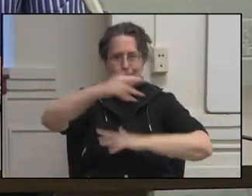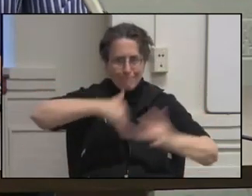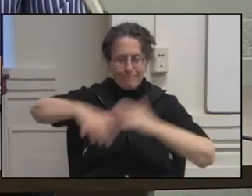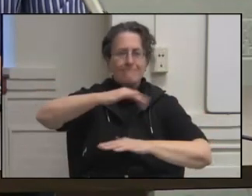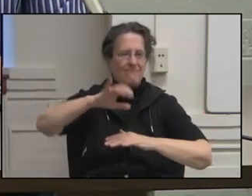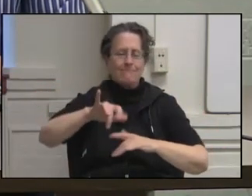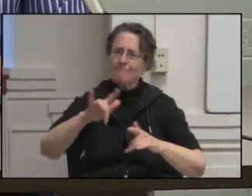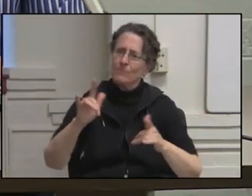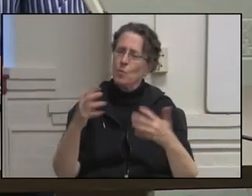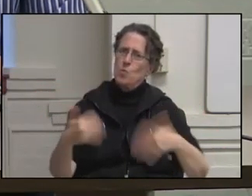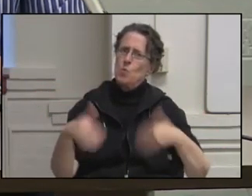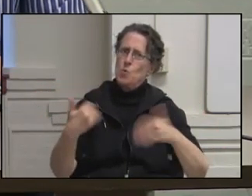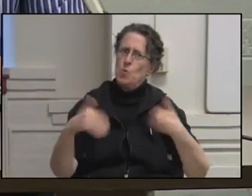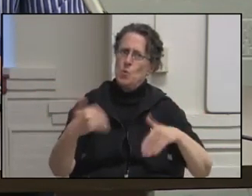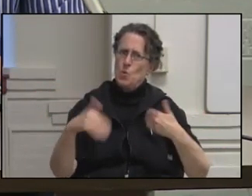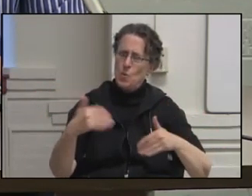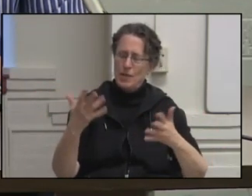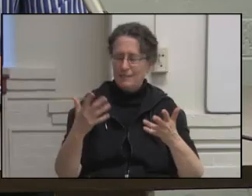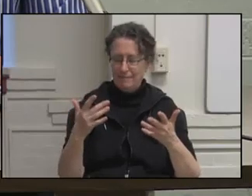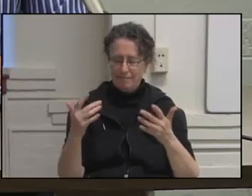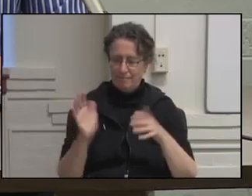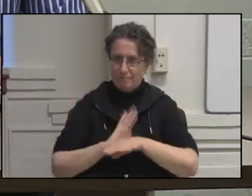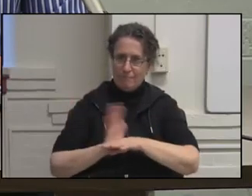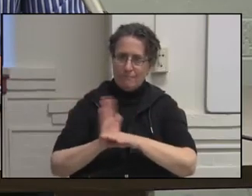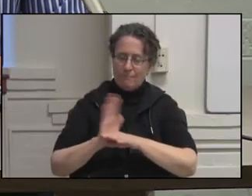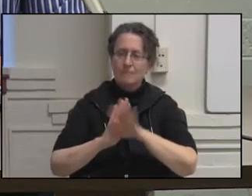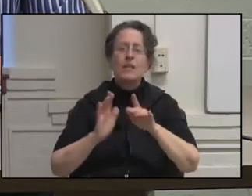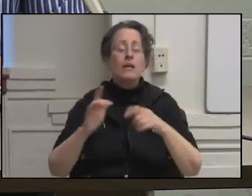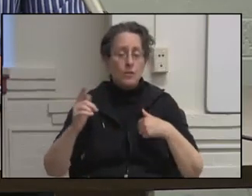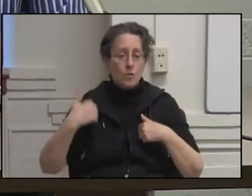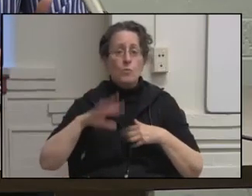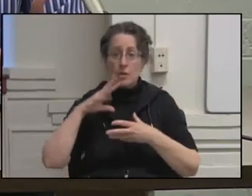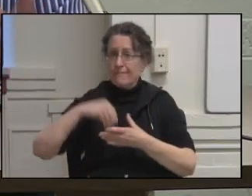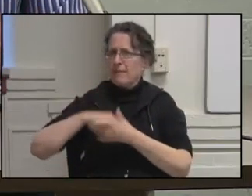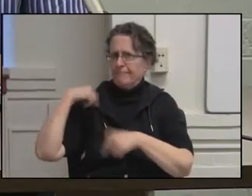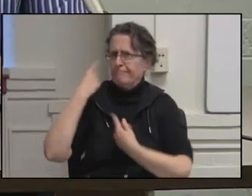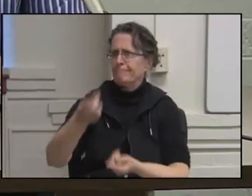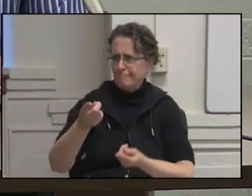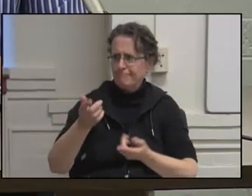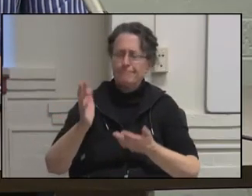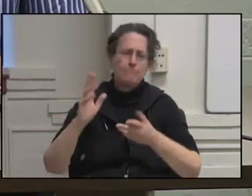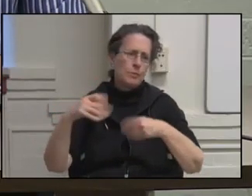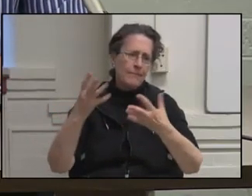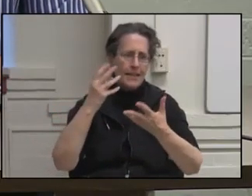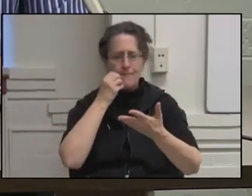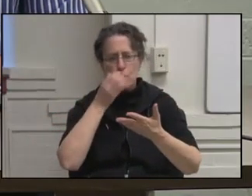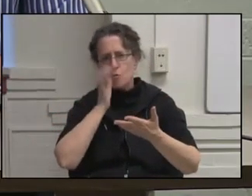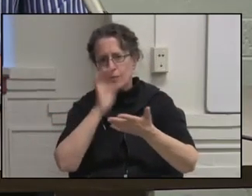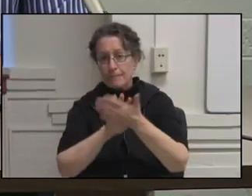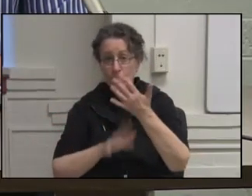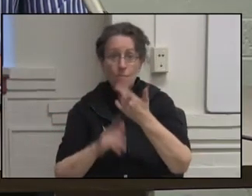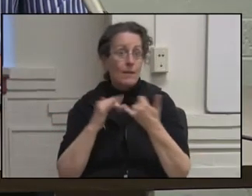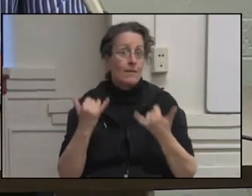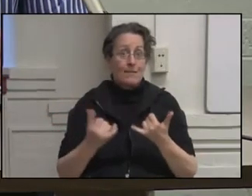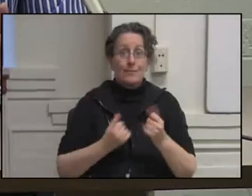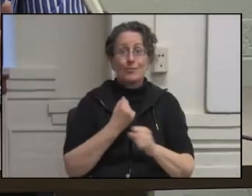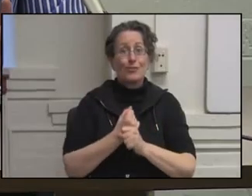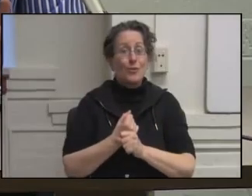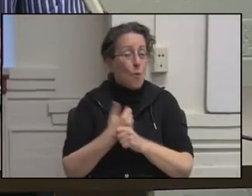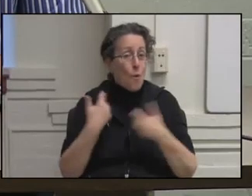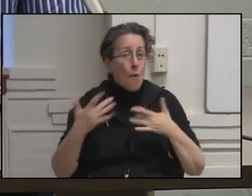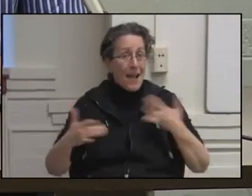serving it at different events that happen around it. And this year we're very excited to be hopefully a part of it, having the